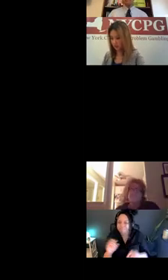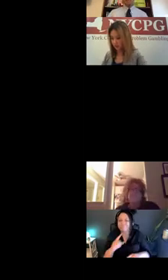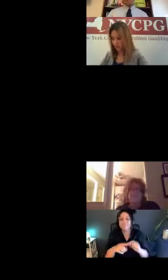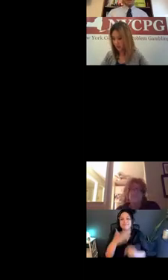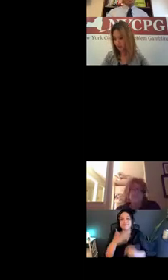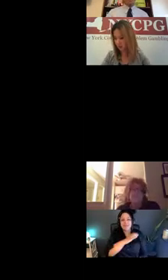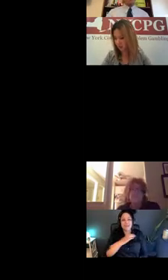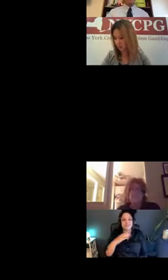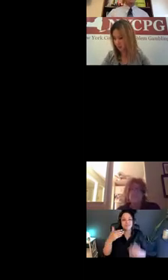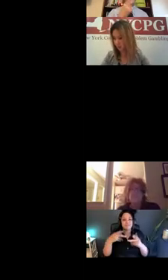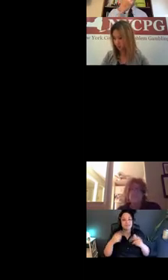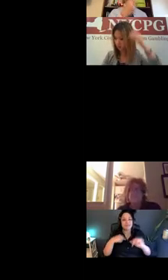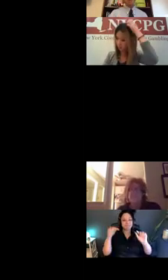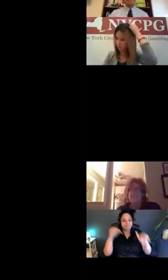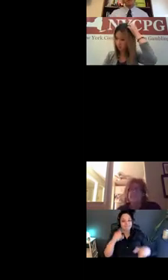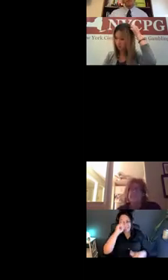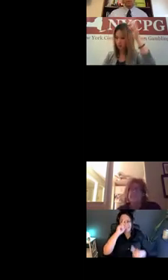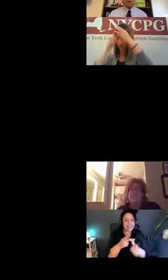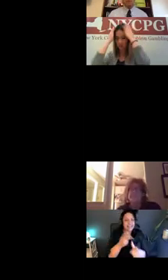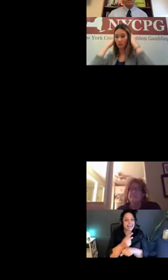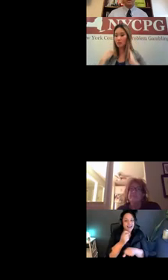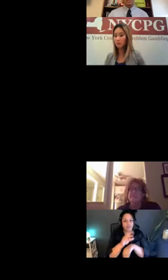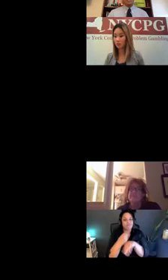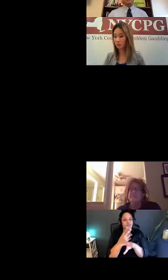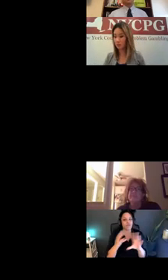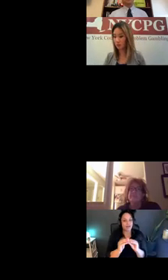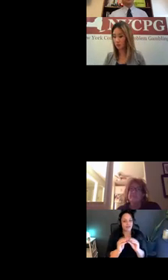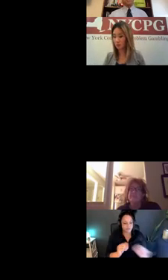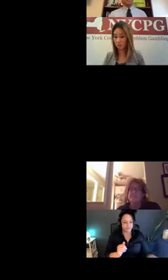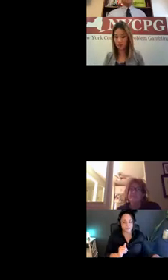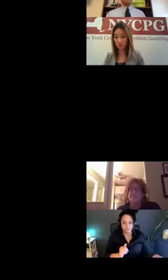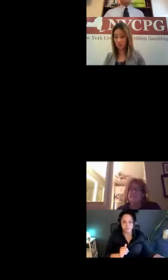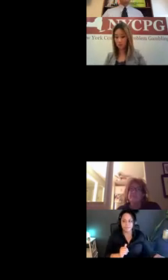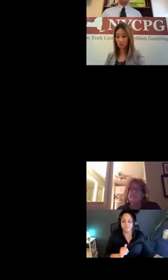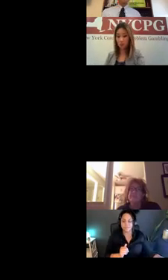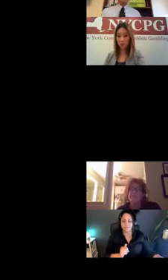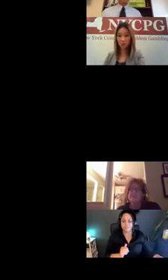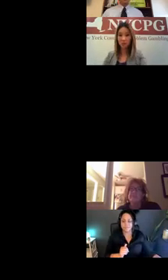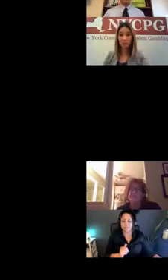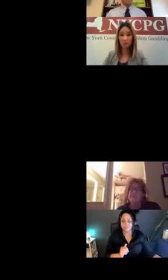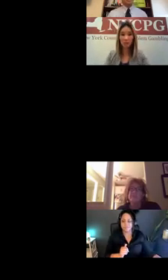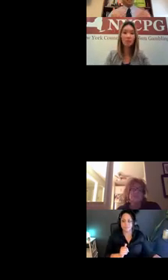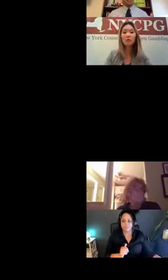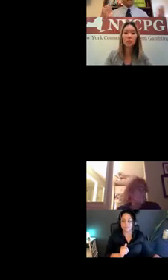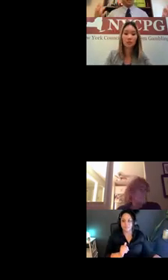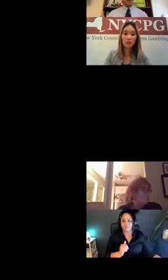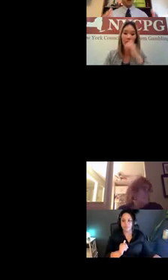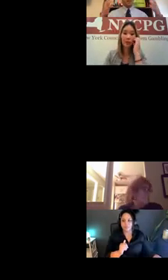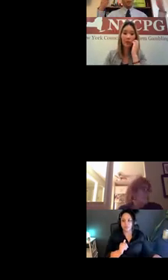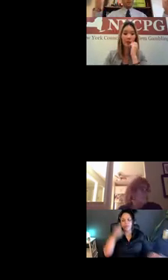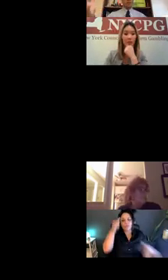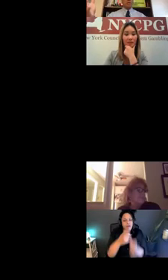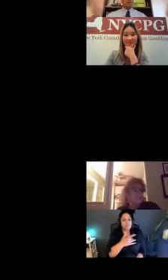for inviting me out here for your second annual virtual conference. It turns out I remember fondly in 2018 coming out